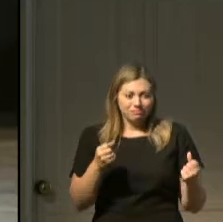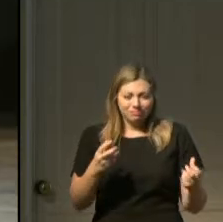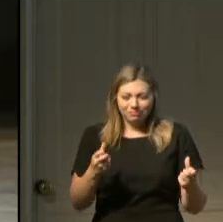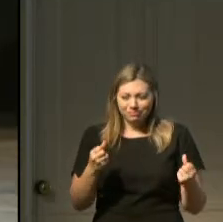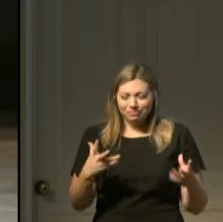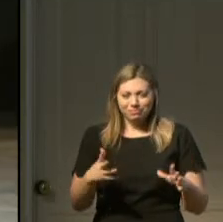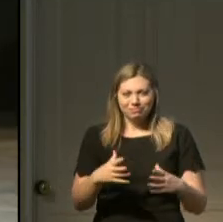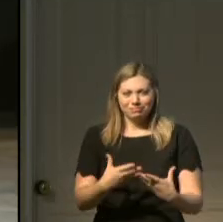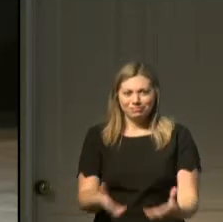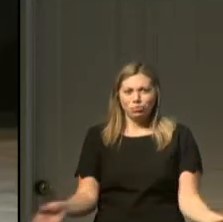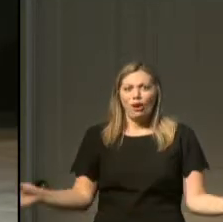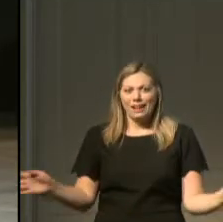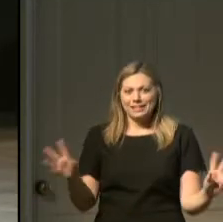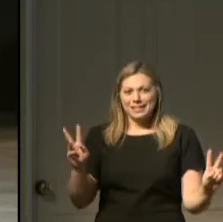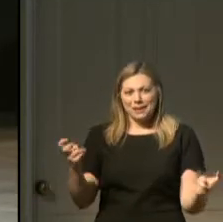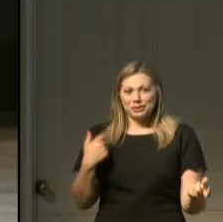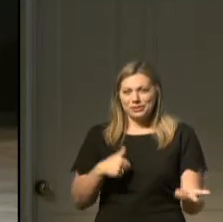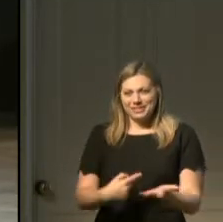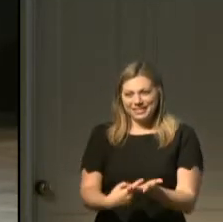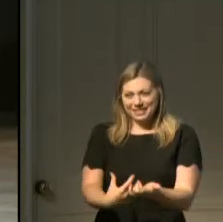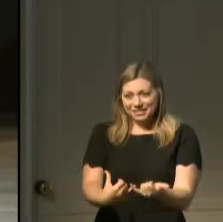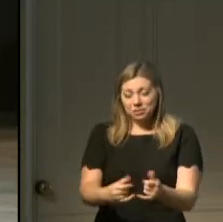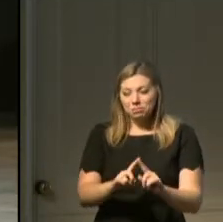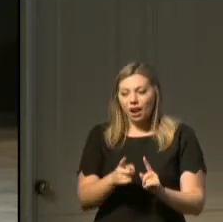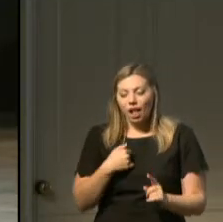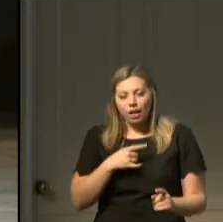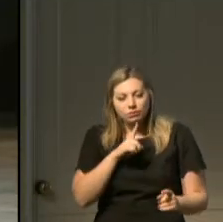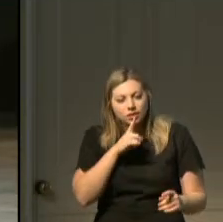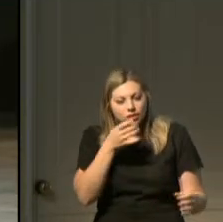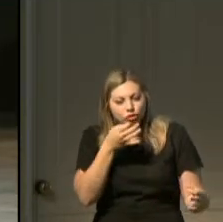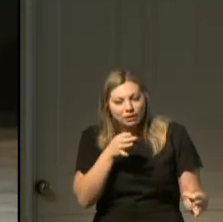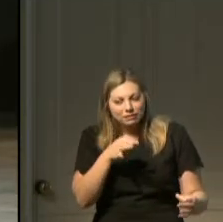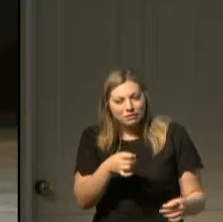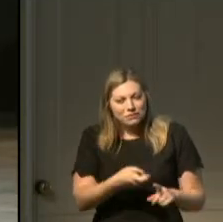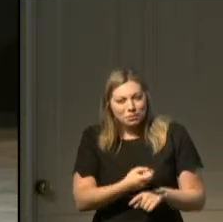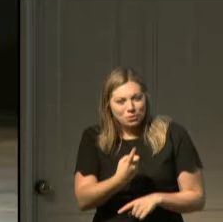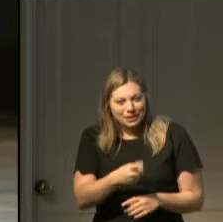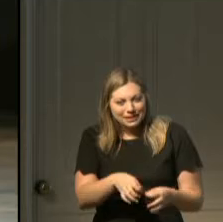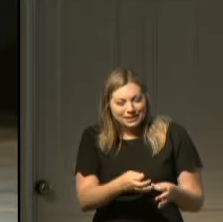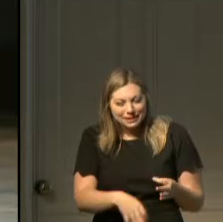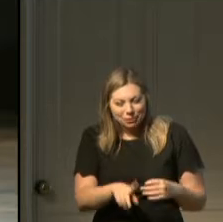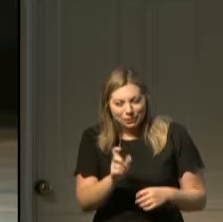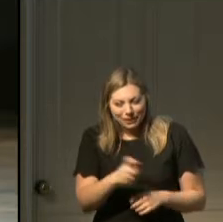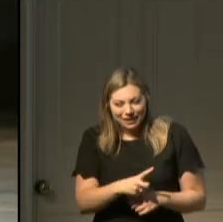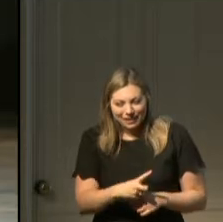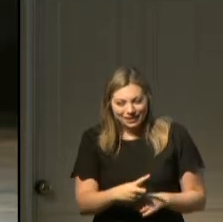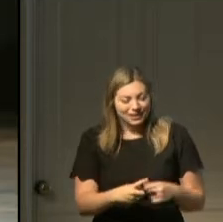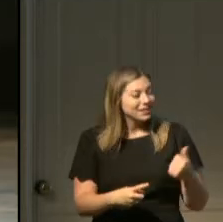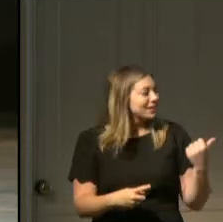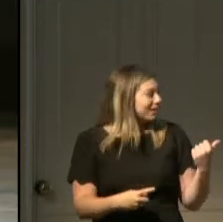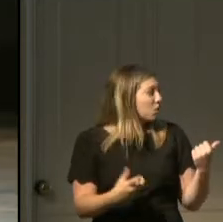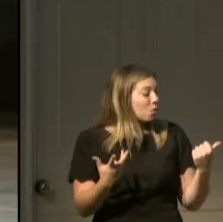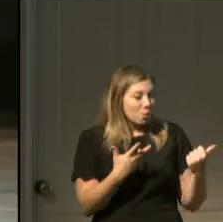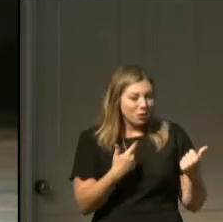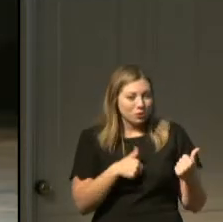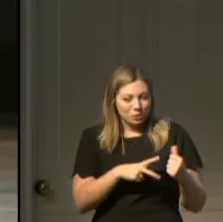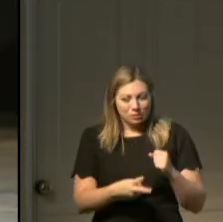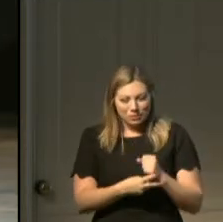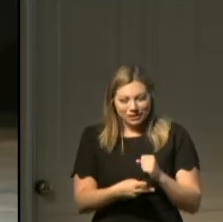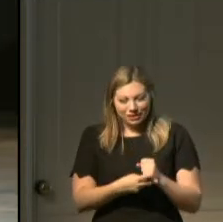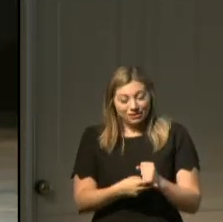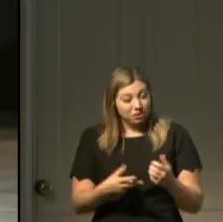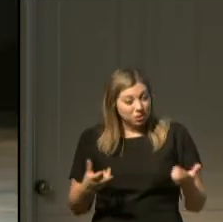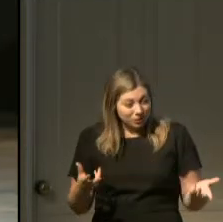broad topics being discussed here, but I'm so distracted by one really simple question, going back to the what we preserve, which